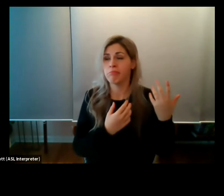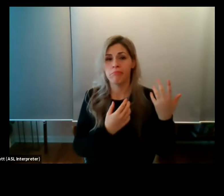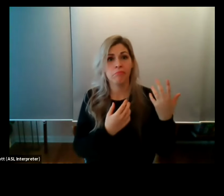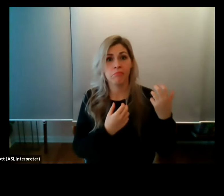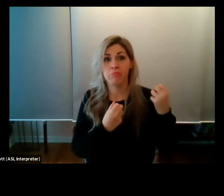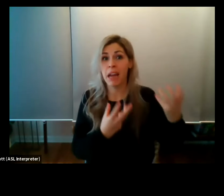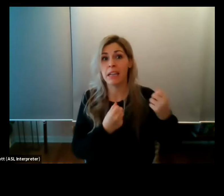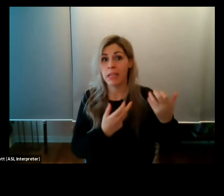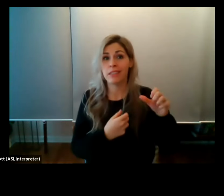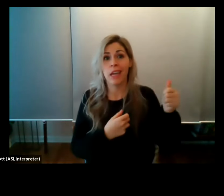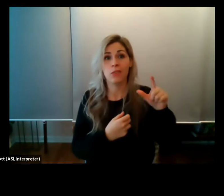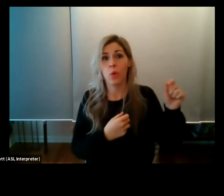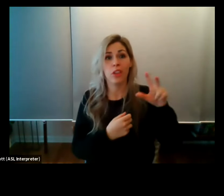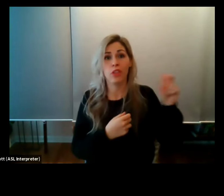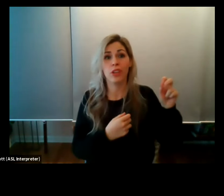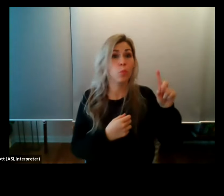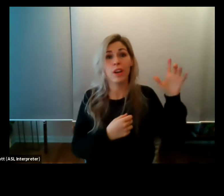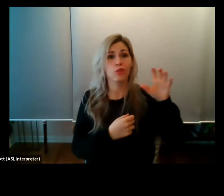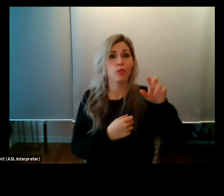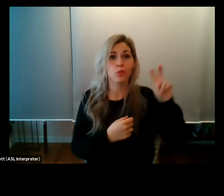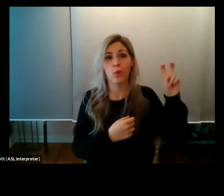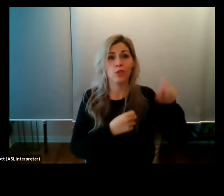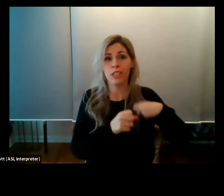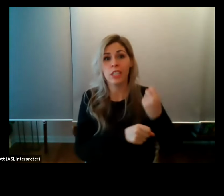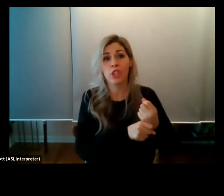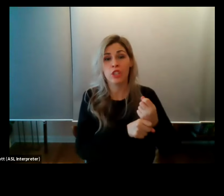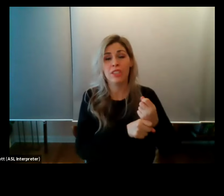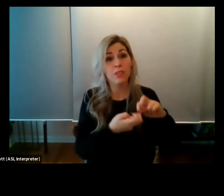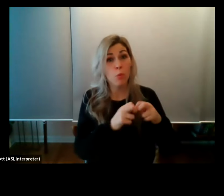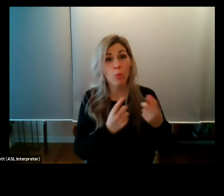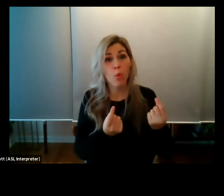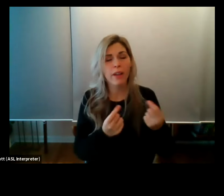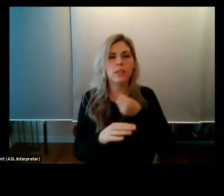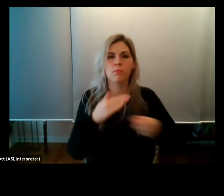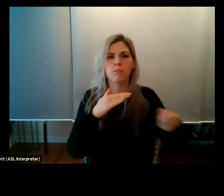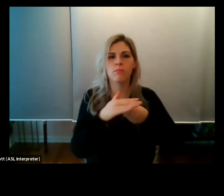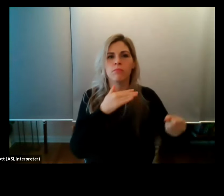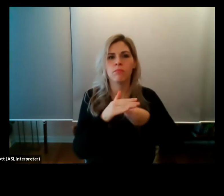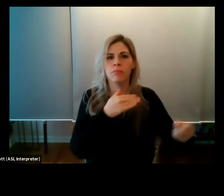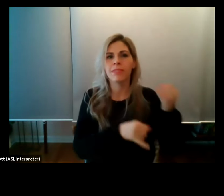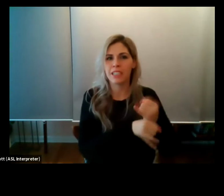many decades now is the problem of institutionalization.